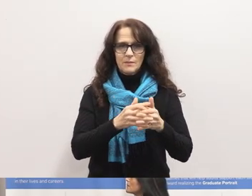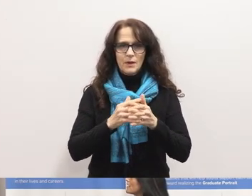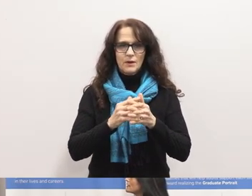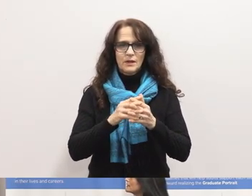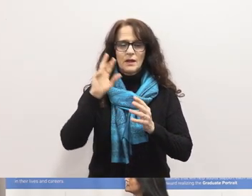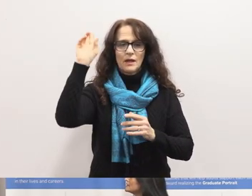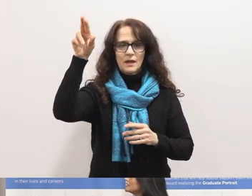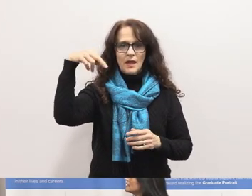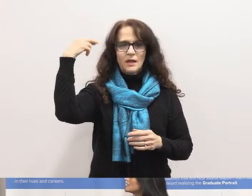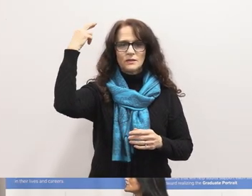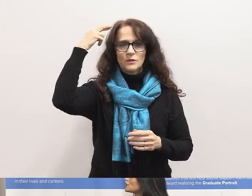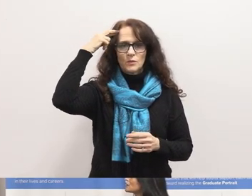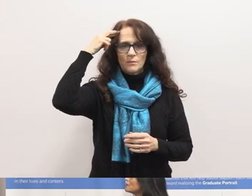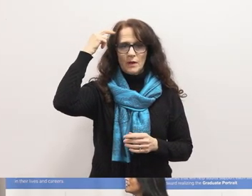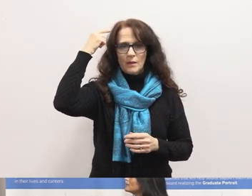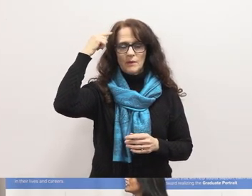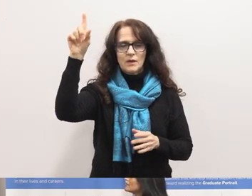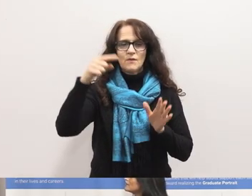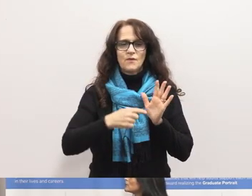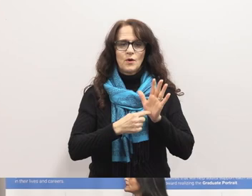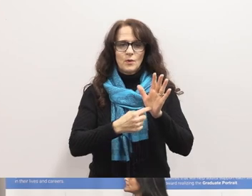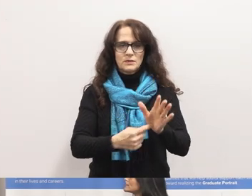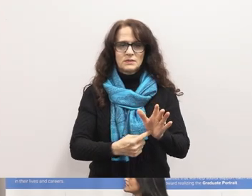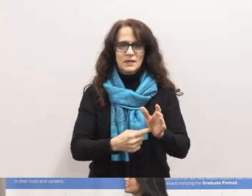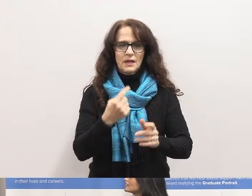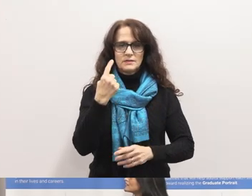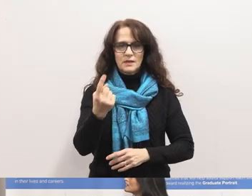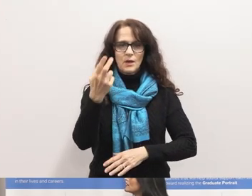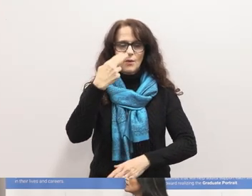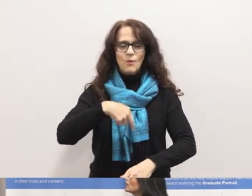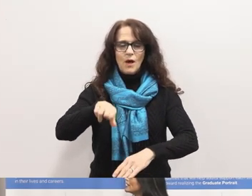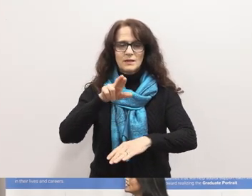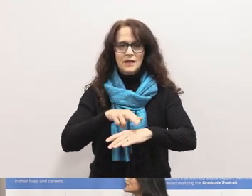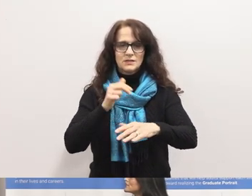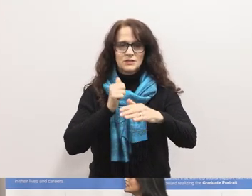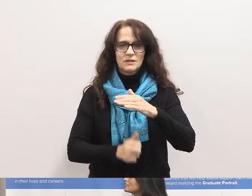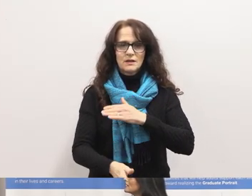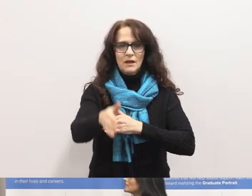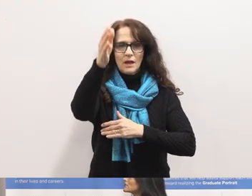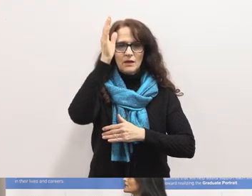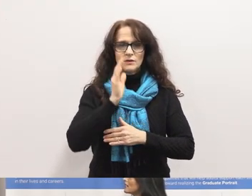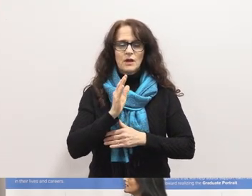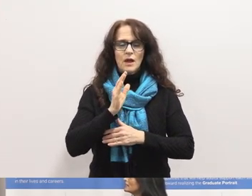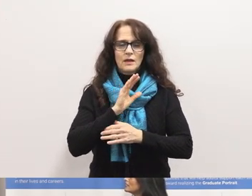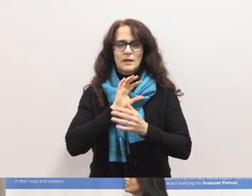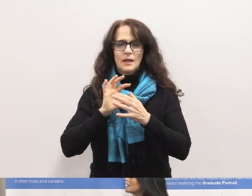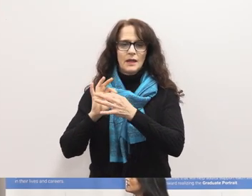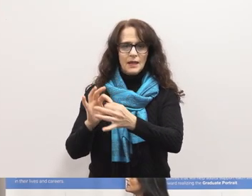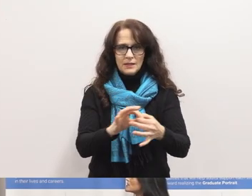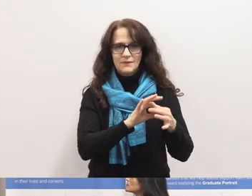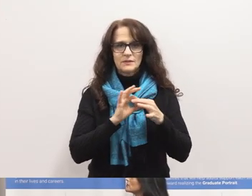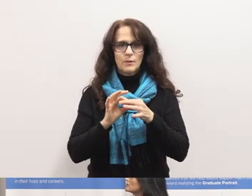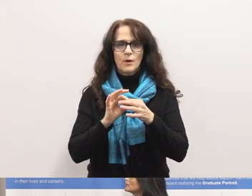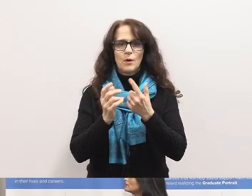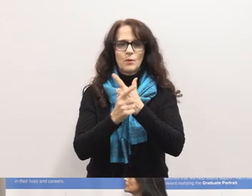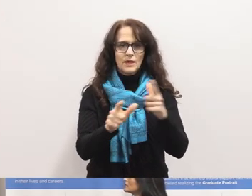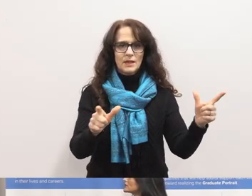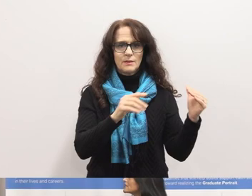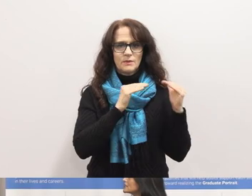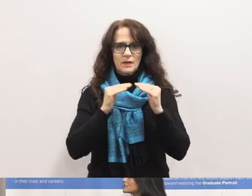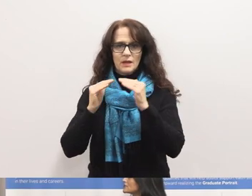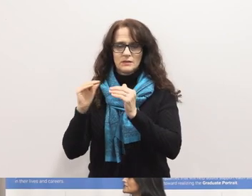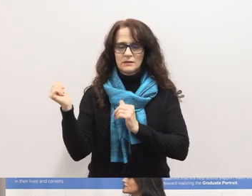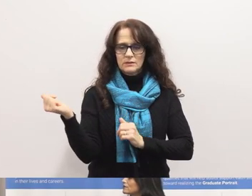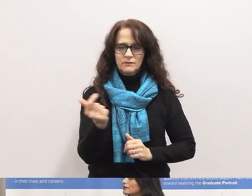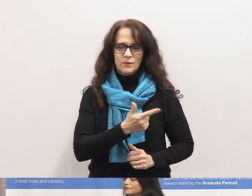of America and to the republic for which it stands, one nation, under God, indivisible, with